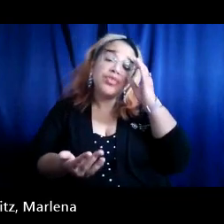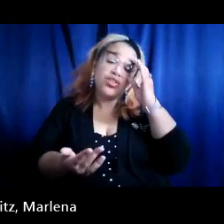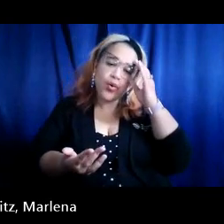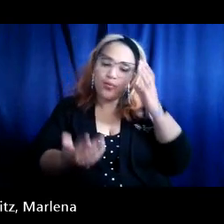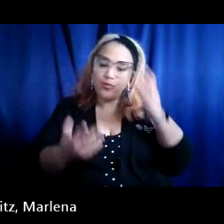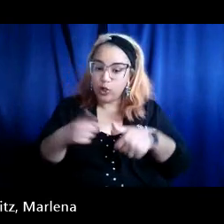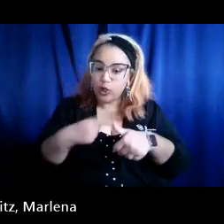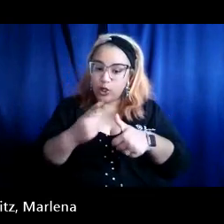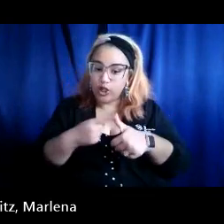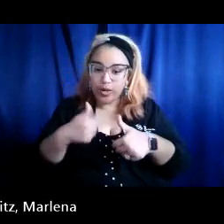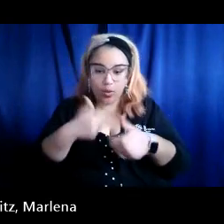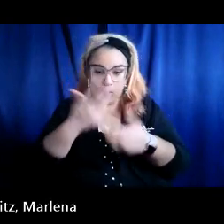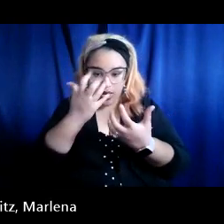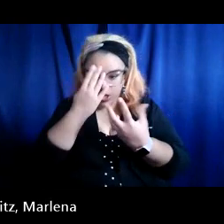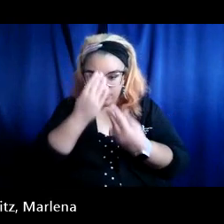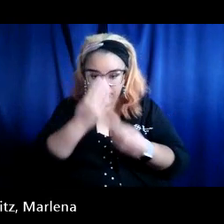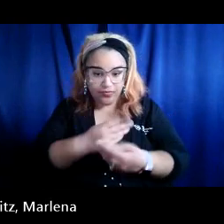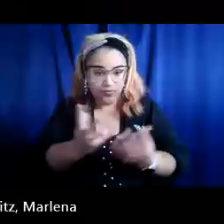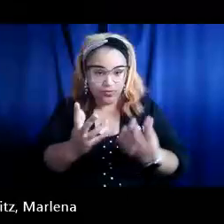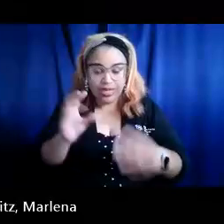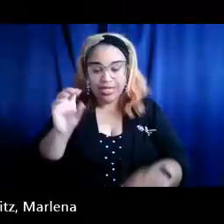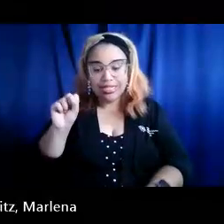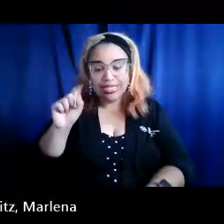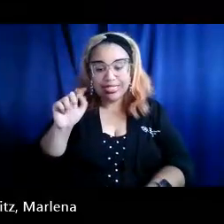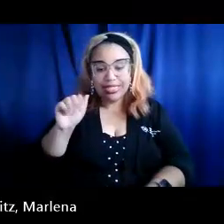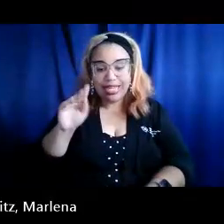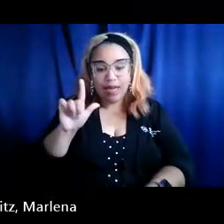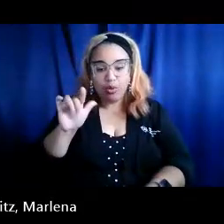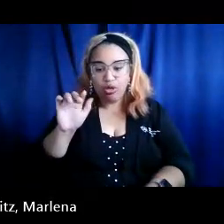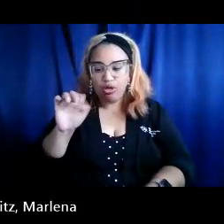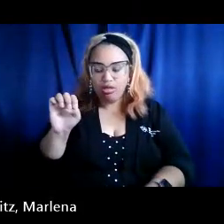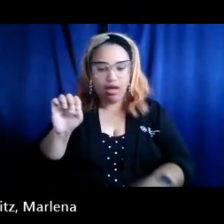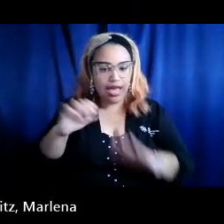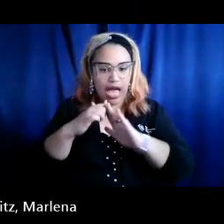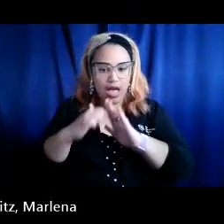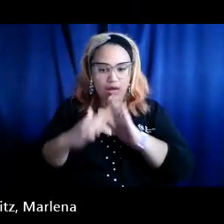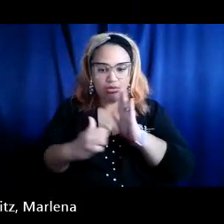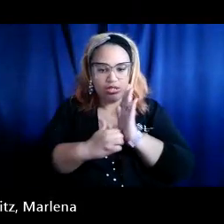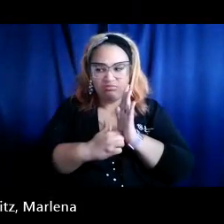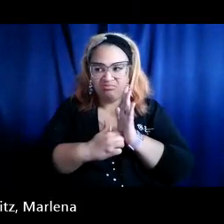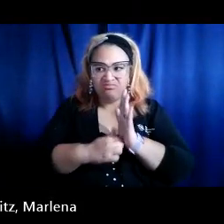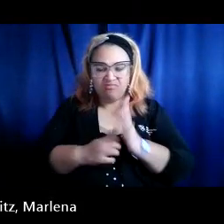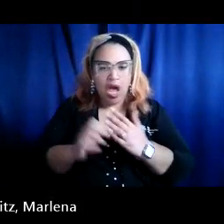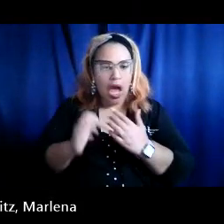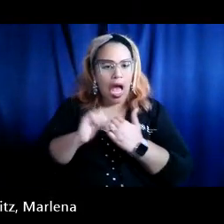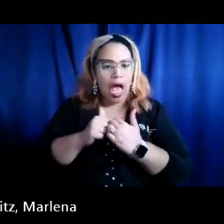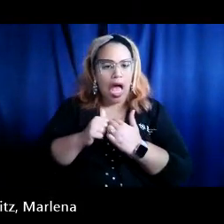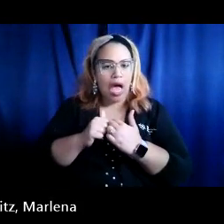important thing to understand about the impact of Stable Account is to understand how this initiative came to be.